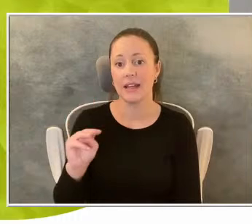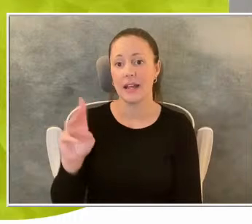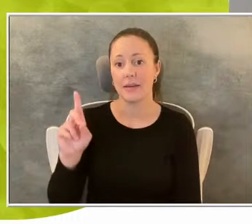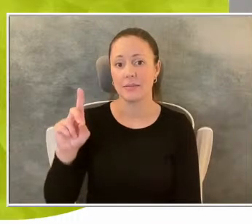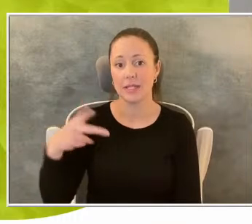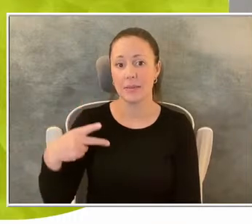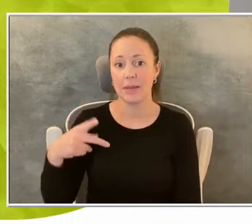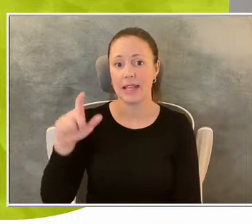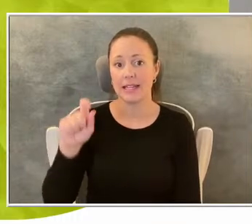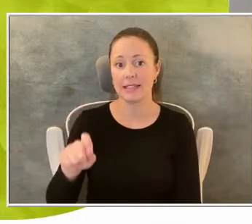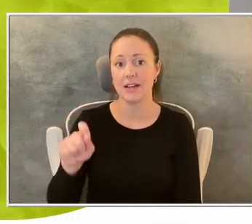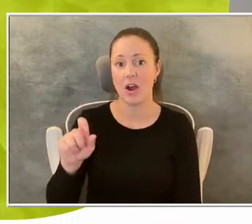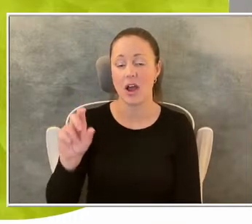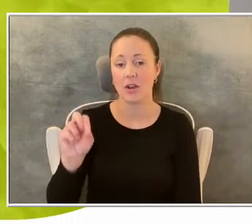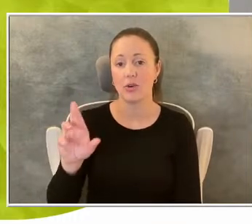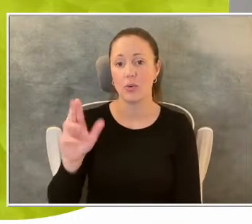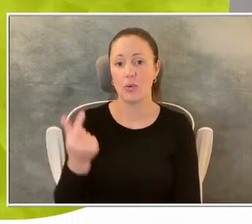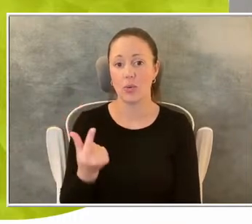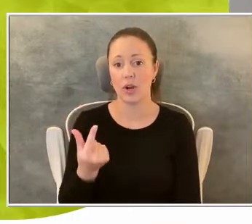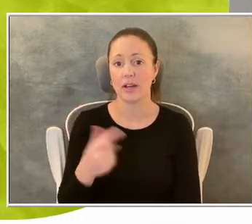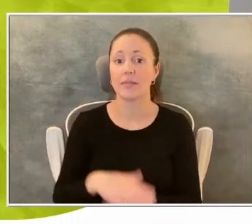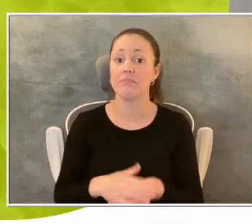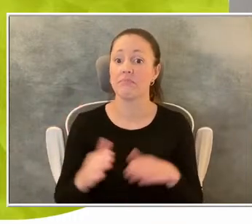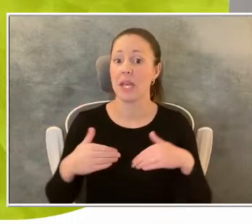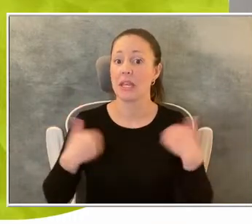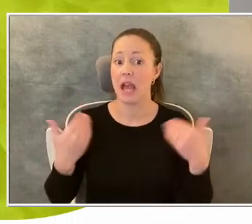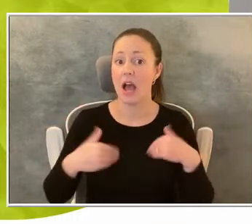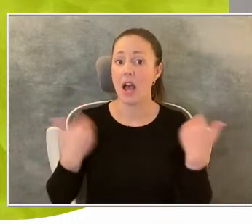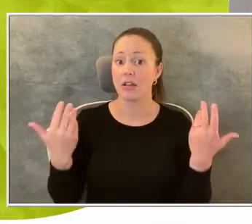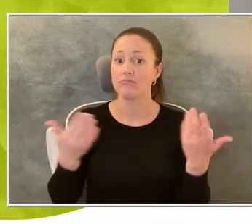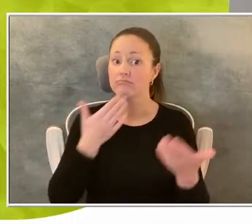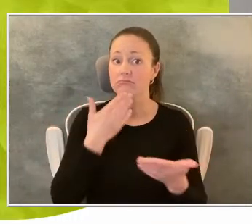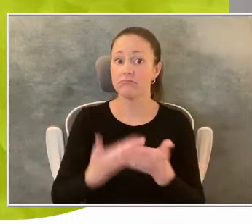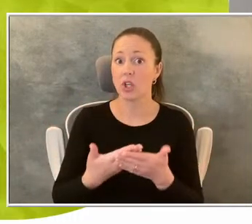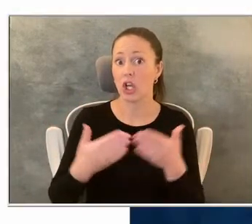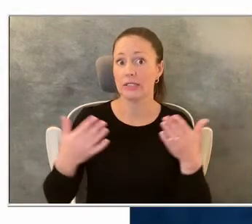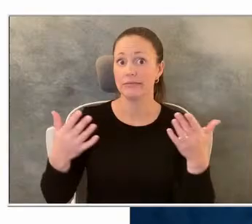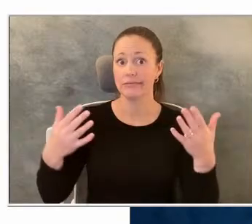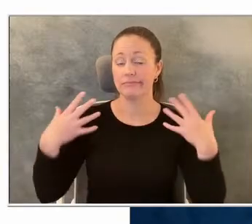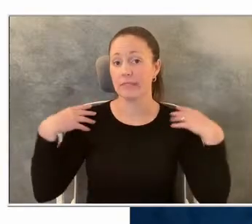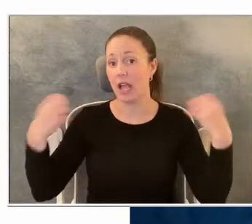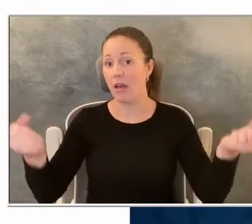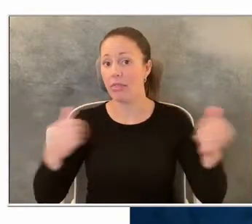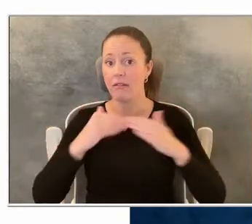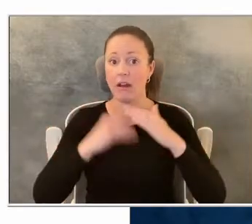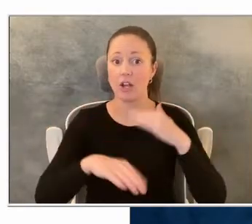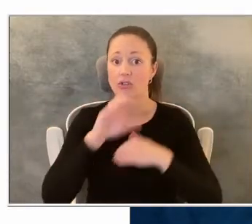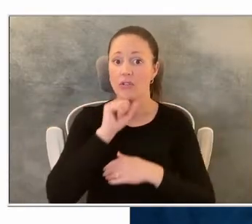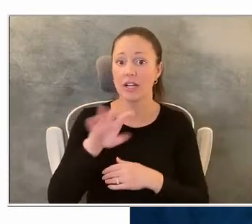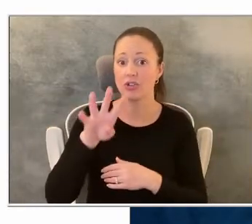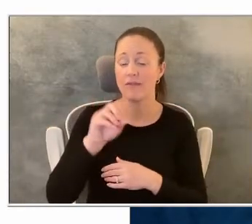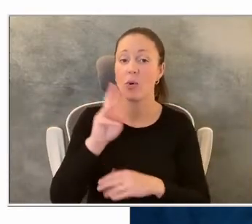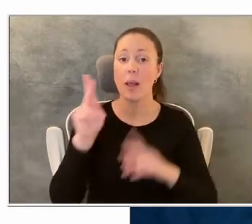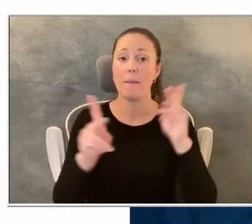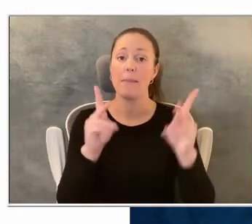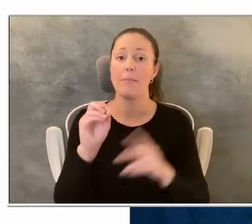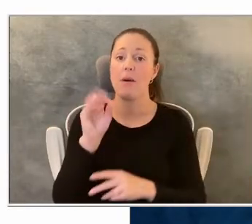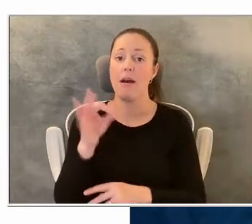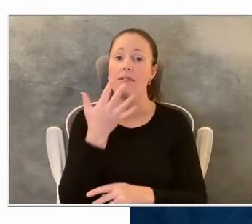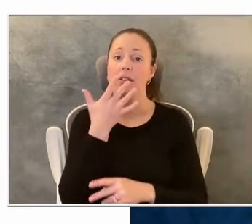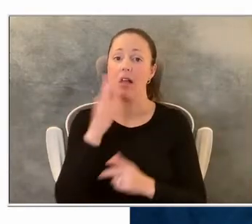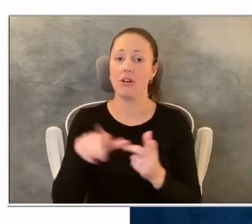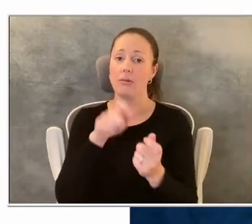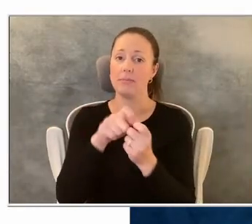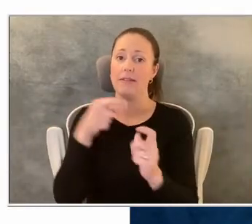The ideal donors are young and fit, under the age of 40, and people of color in particular are in need. But in